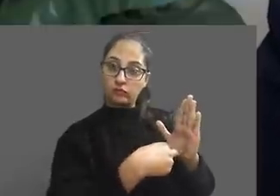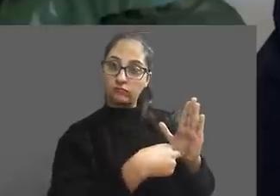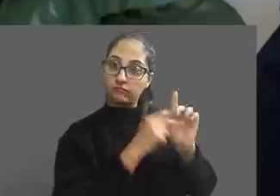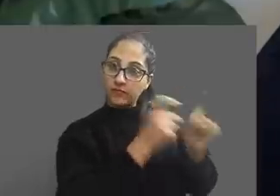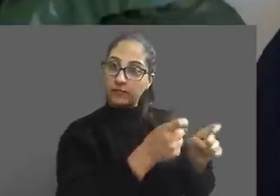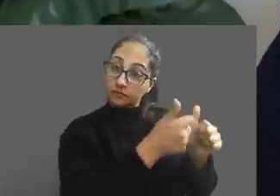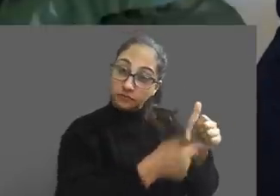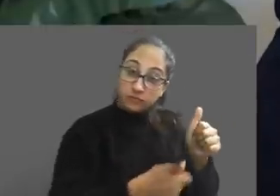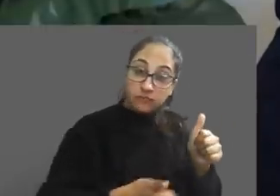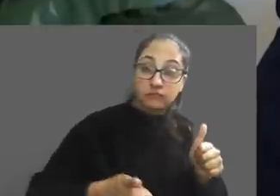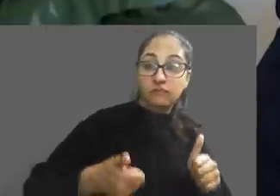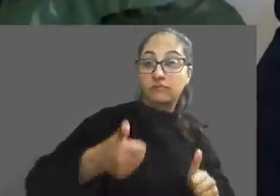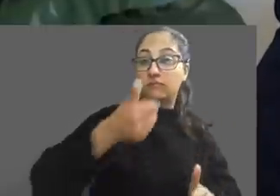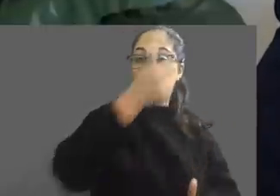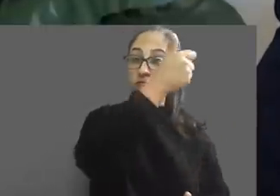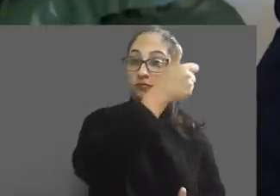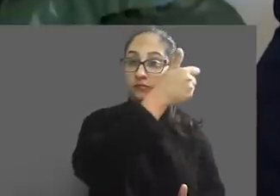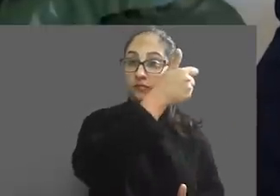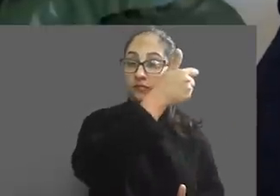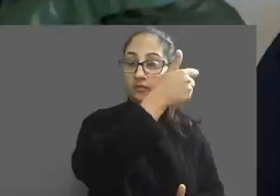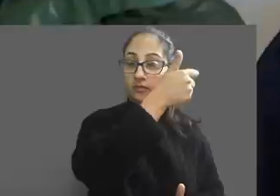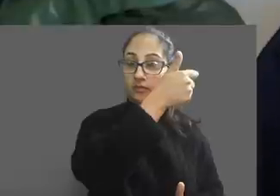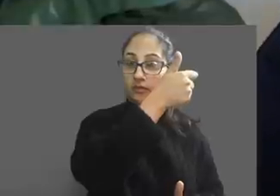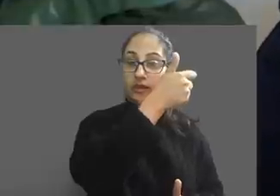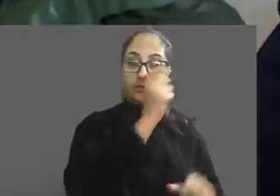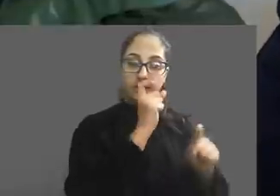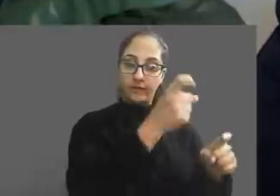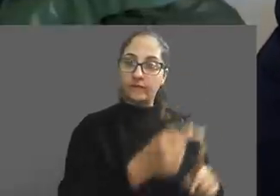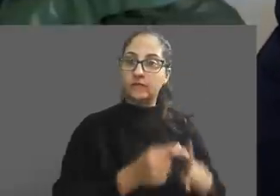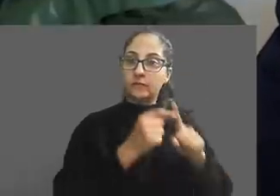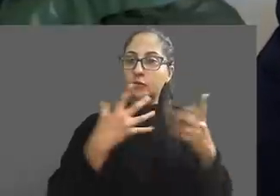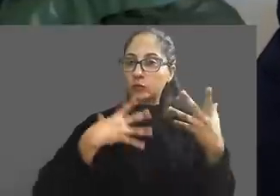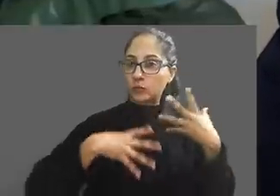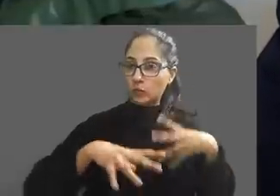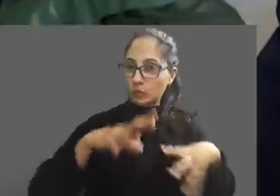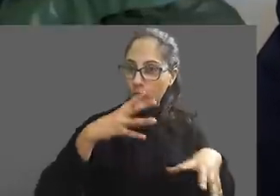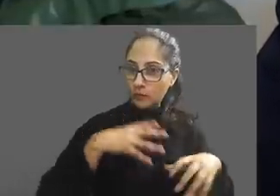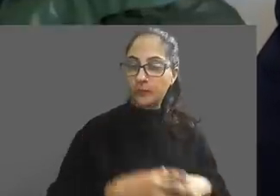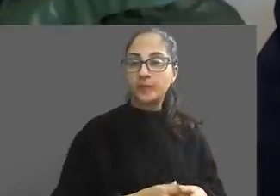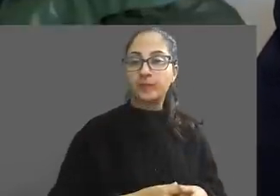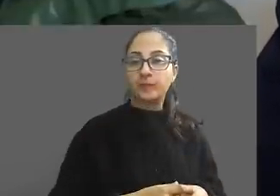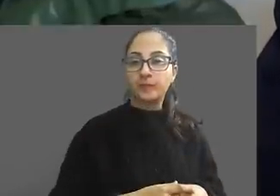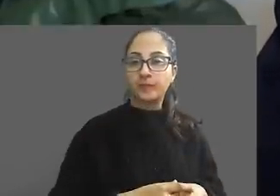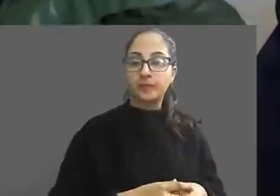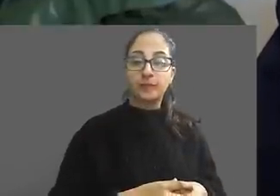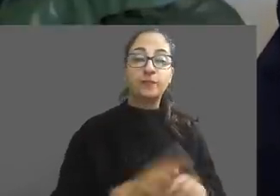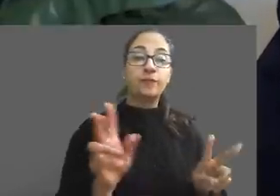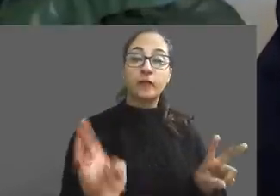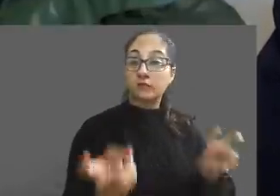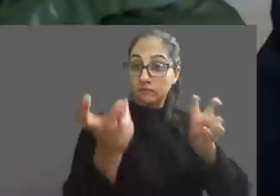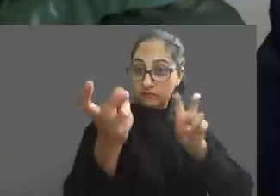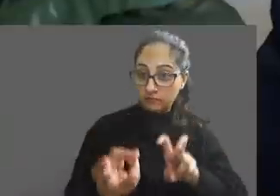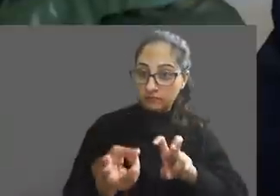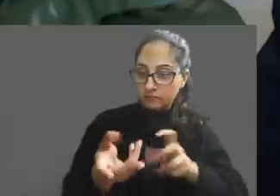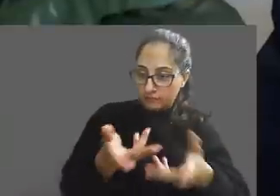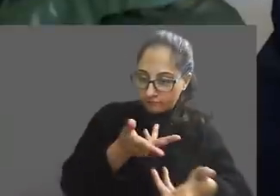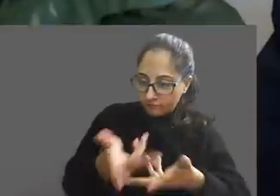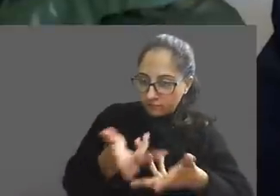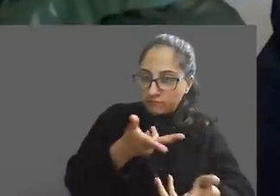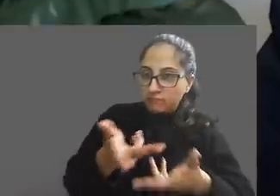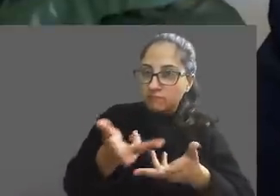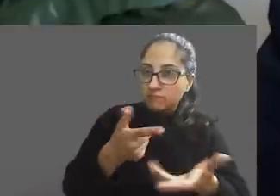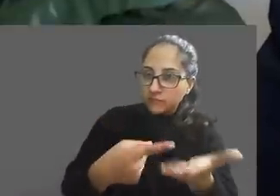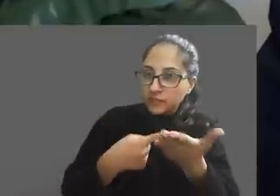After his in-depth conversation with Rais Muzaffar, Sultan Sanjar never again attacked the Jamaat.